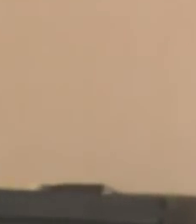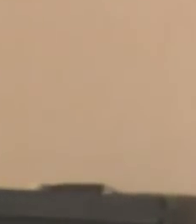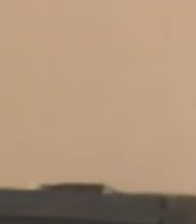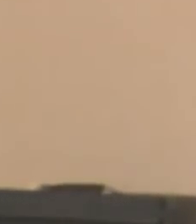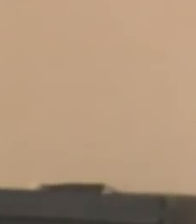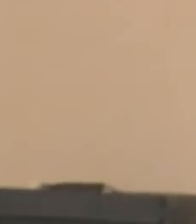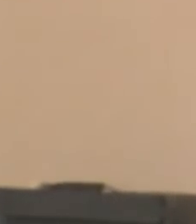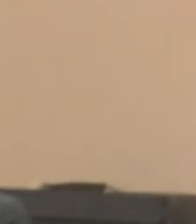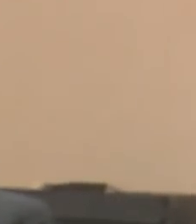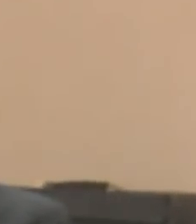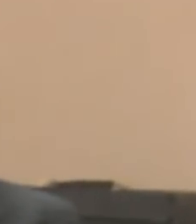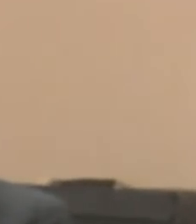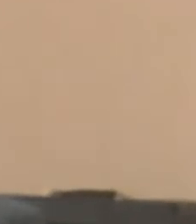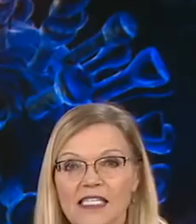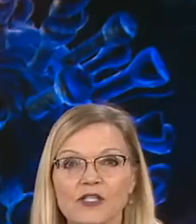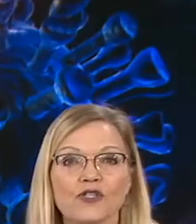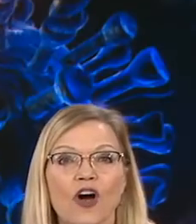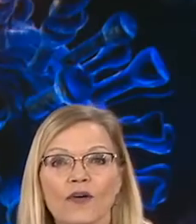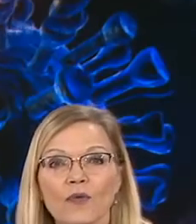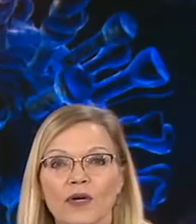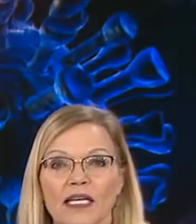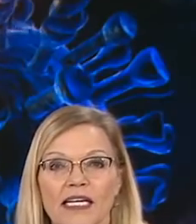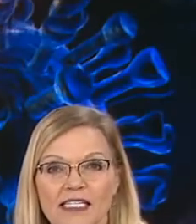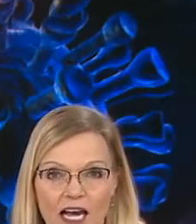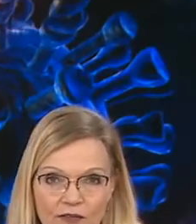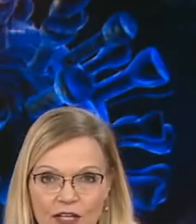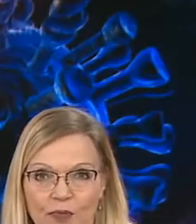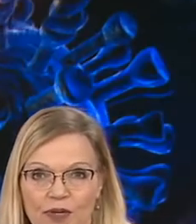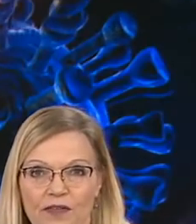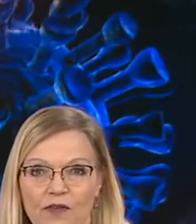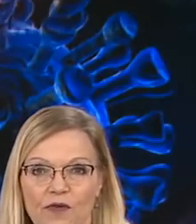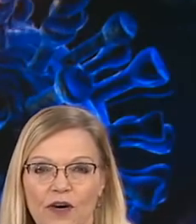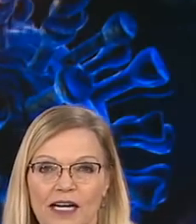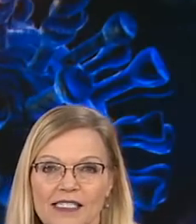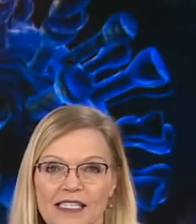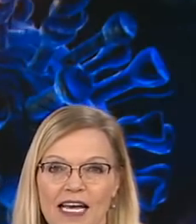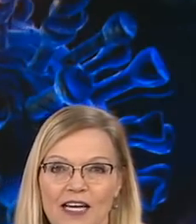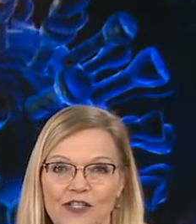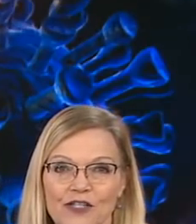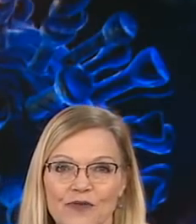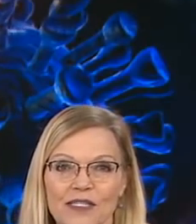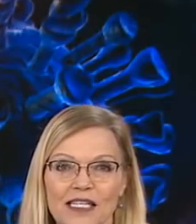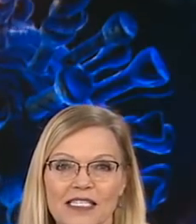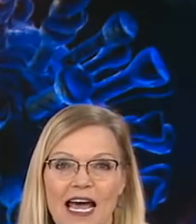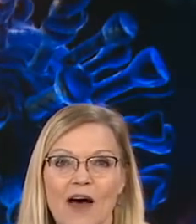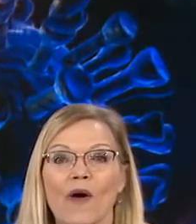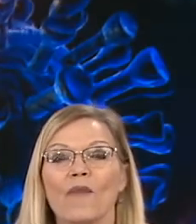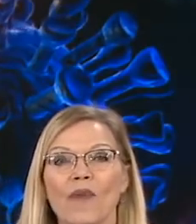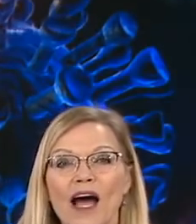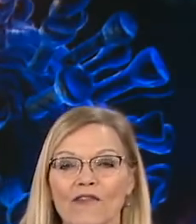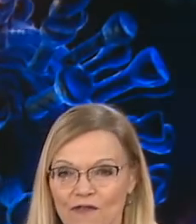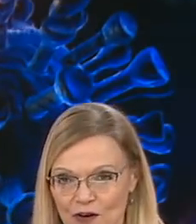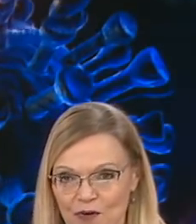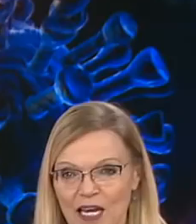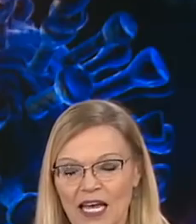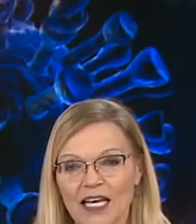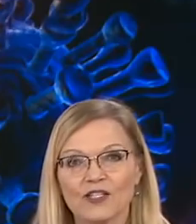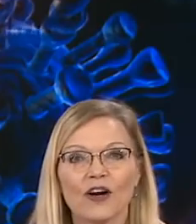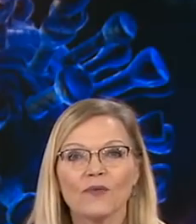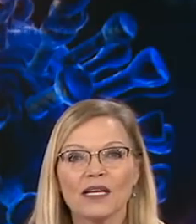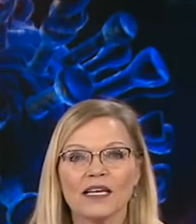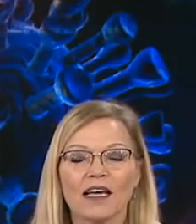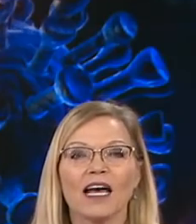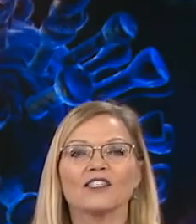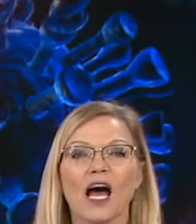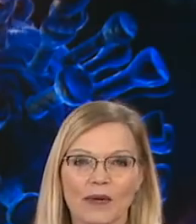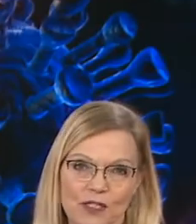old. ABC 6's Tara Morgan is covering the briefing for us today, and she joins us now by phone.